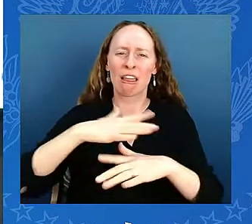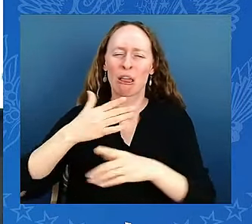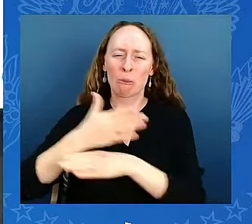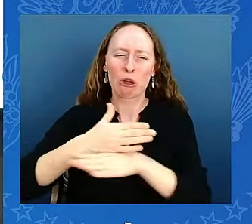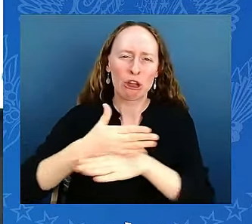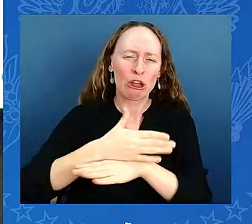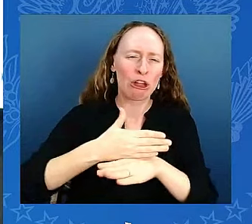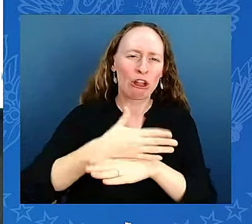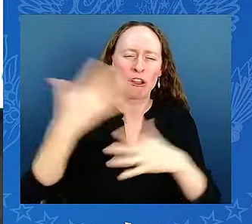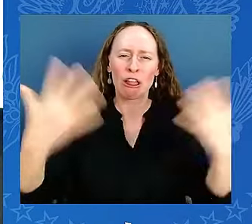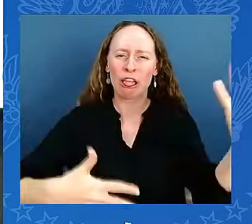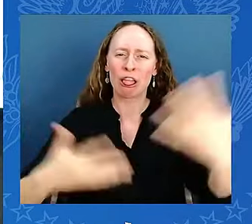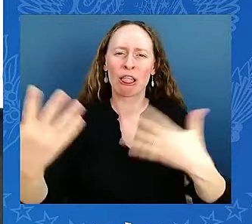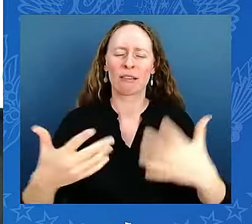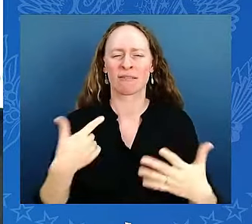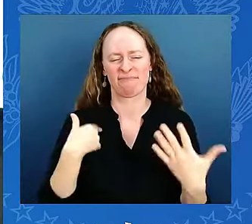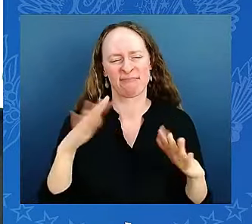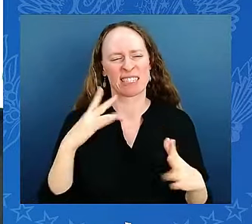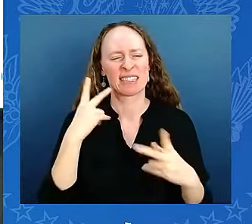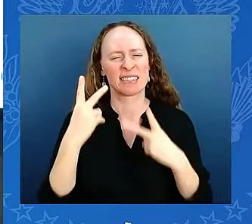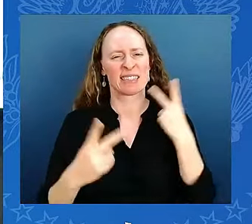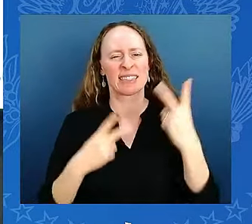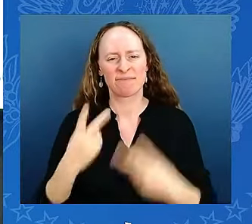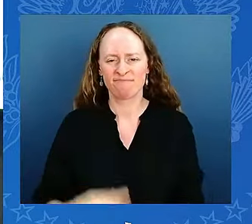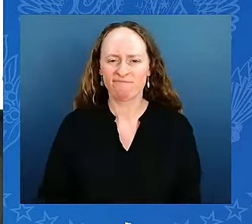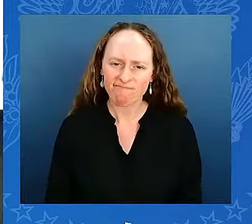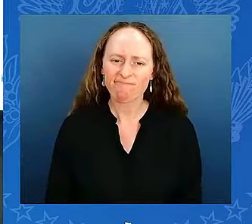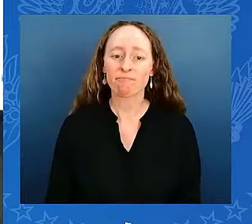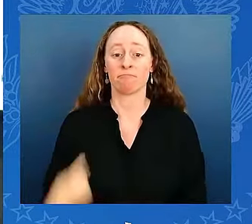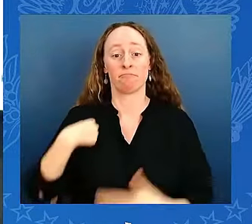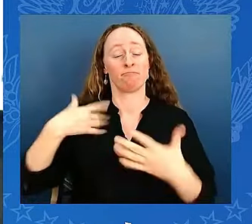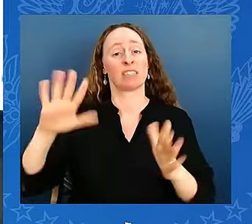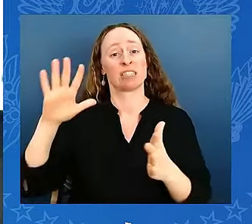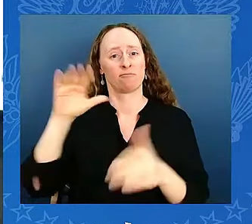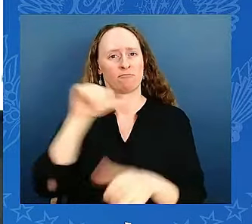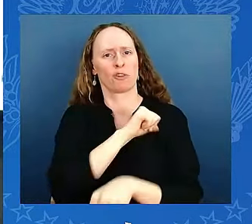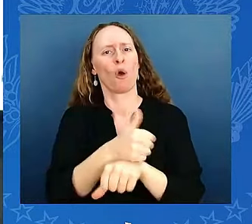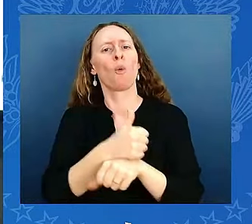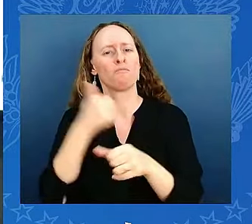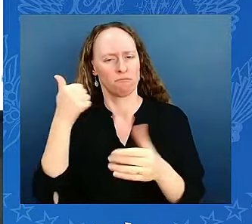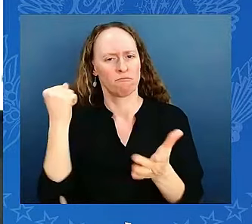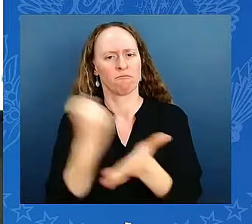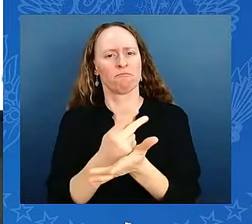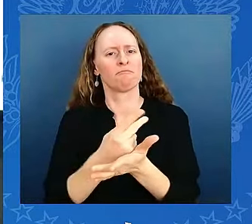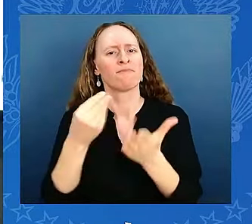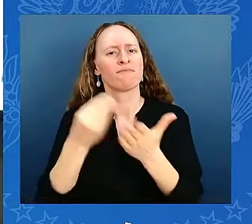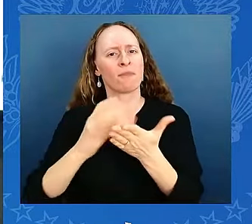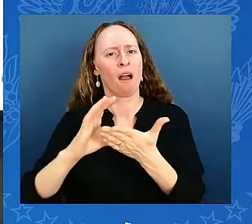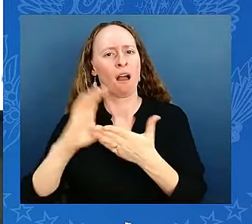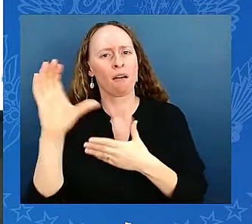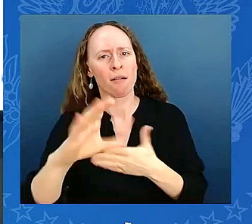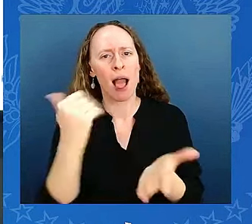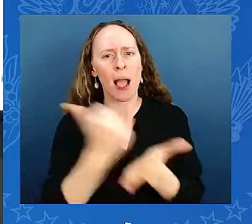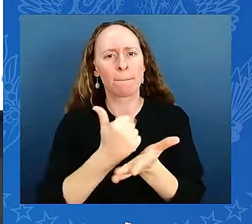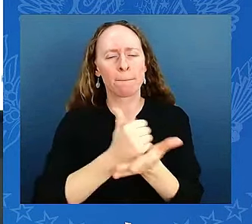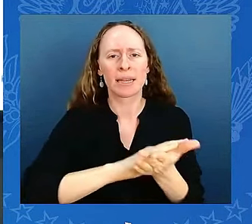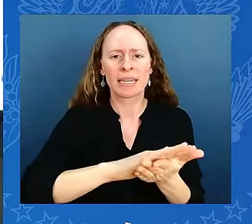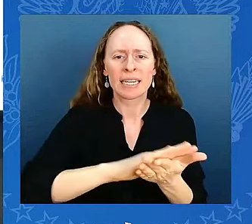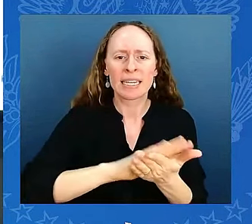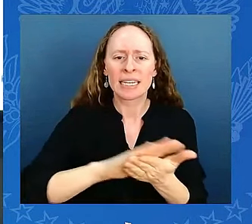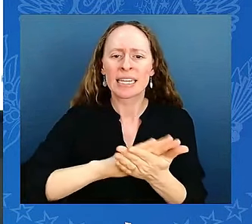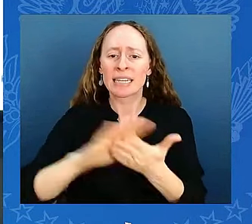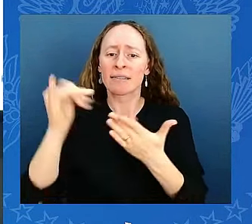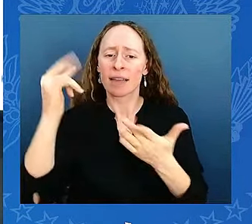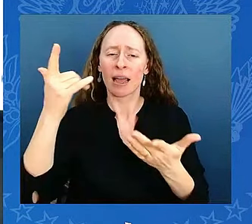this will pay for the urgent work we need to clear landslides, to provide shelters and supply food and medicine. But today, I'm